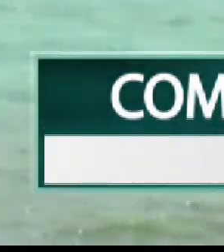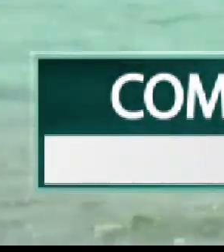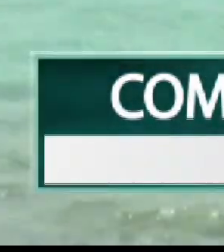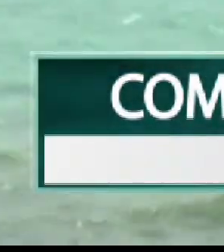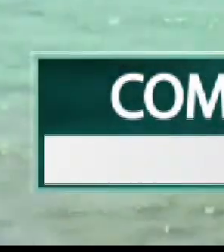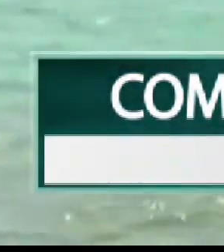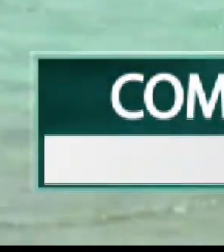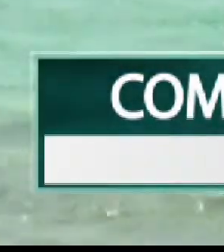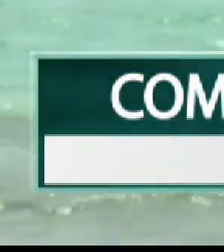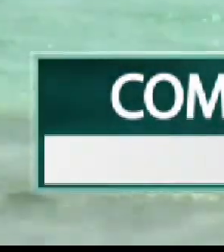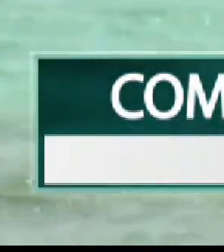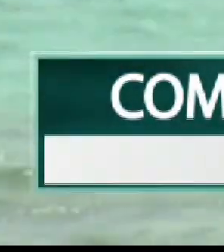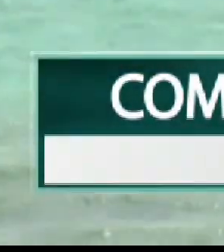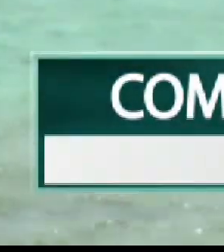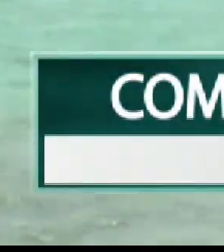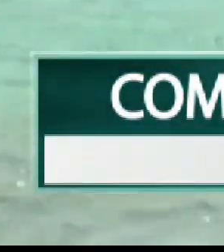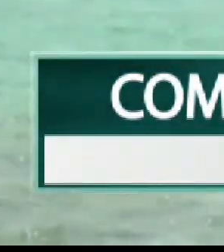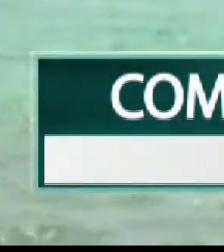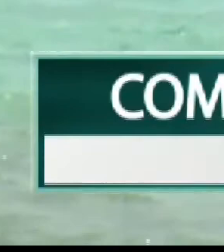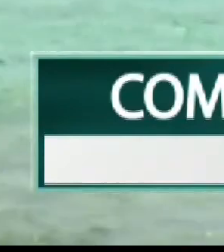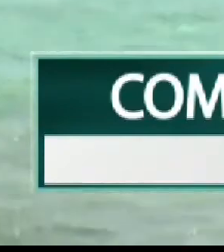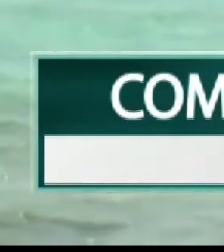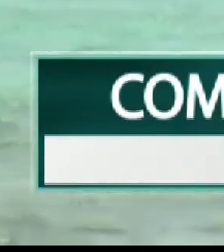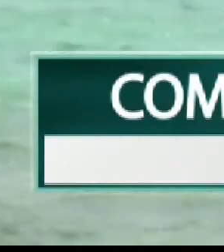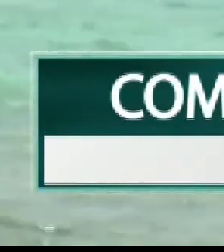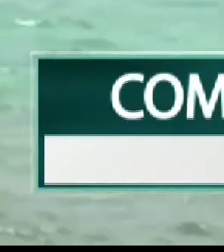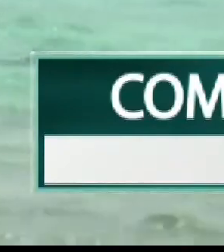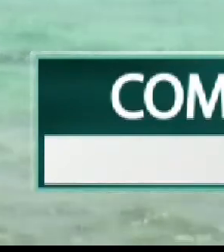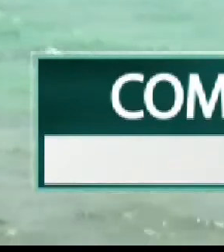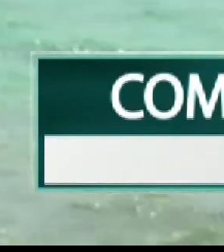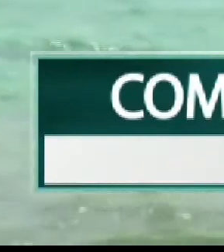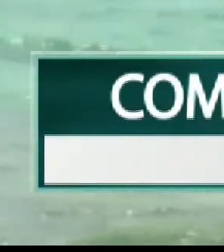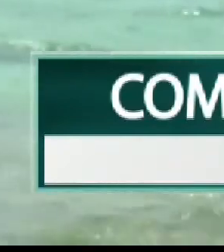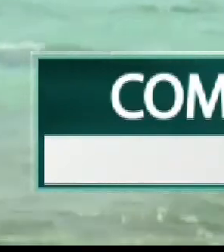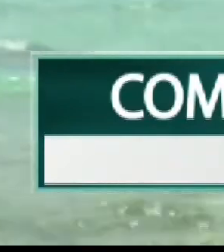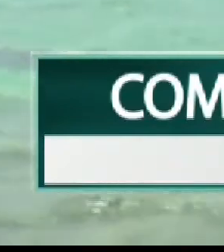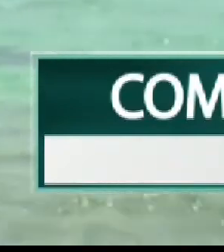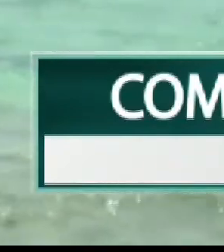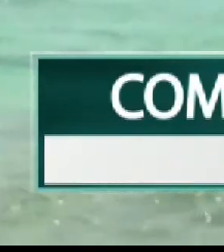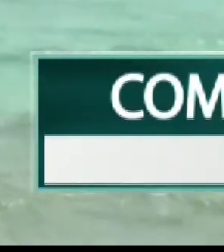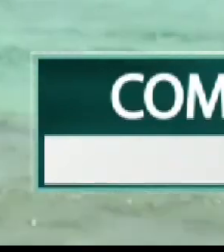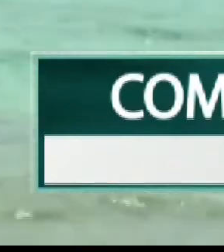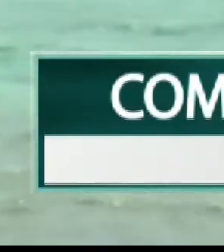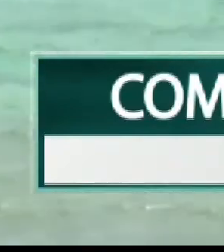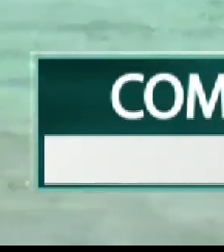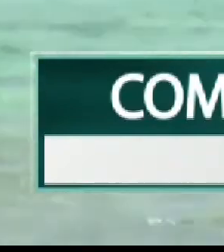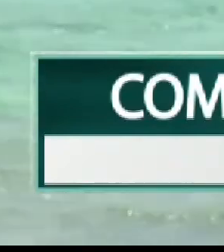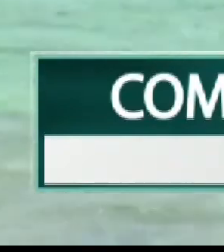this weekend's regattas in Andros and Exuma. Kelsey Johnson is up next with sports.